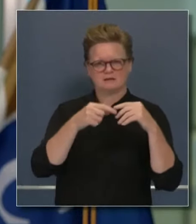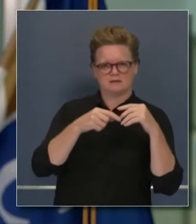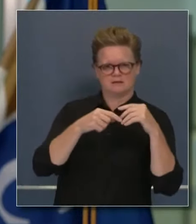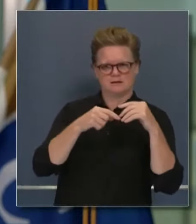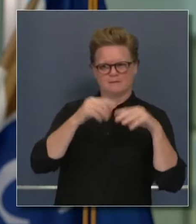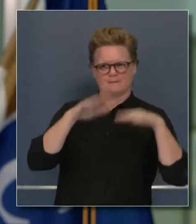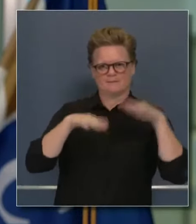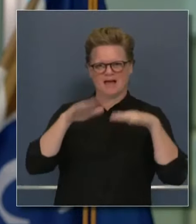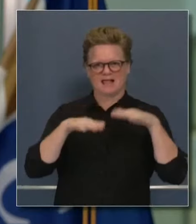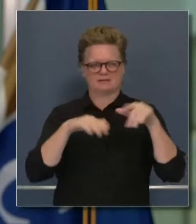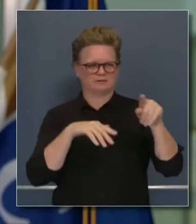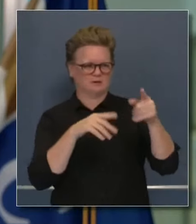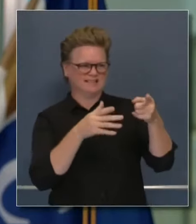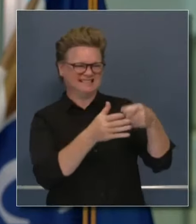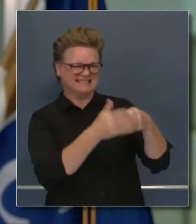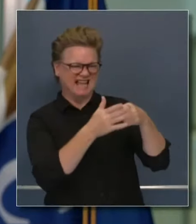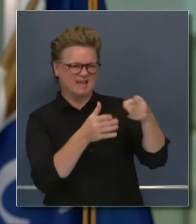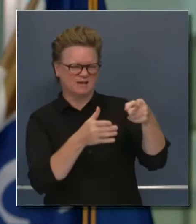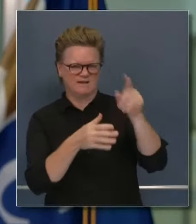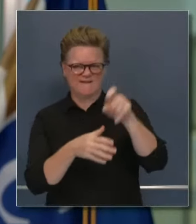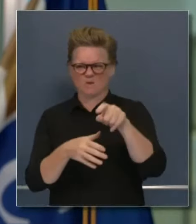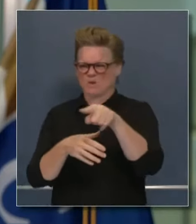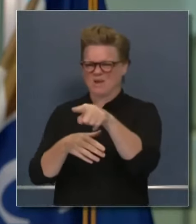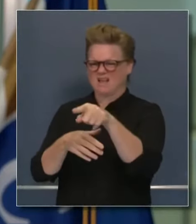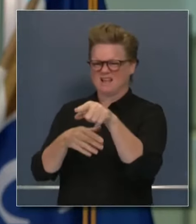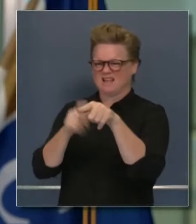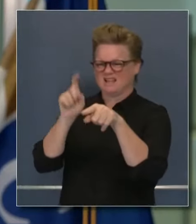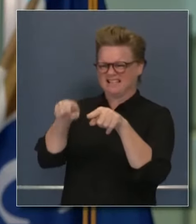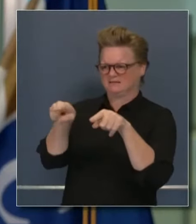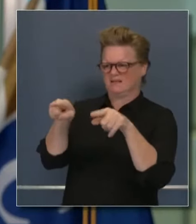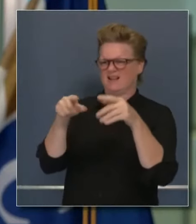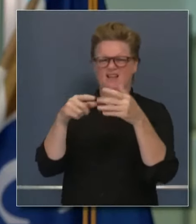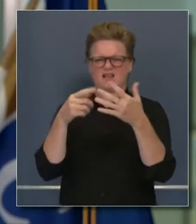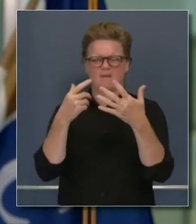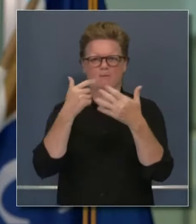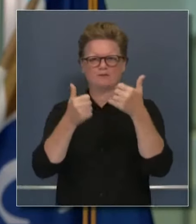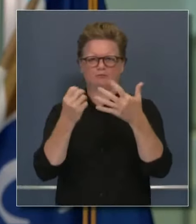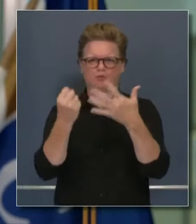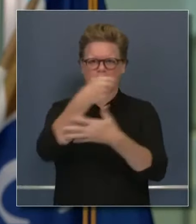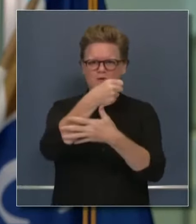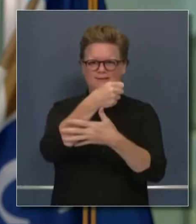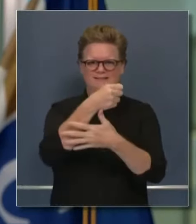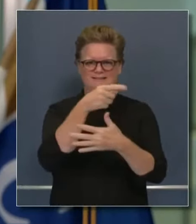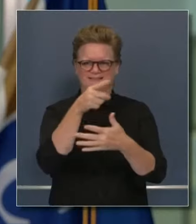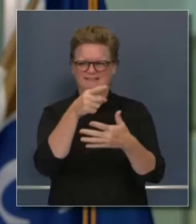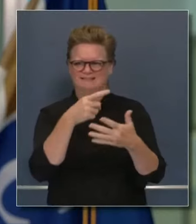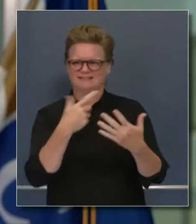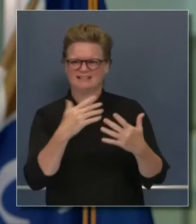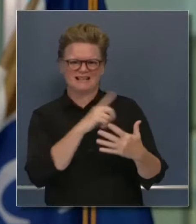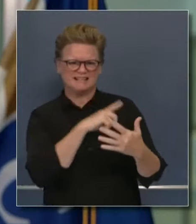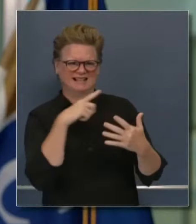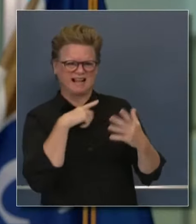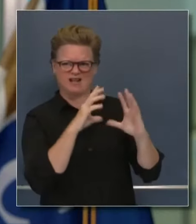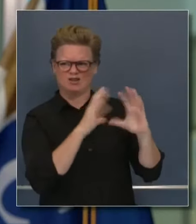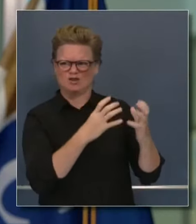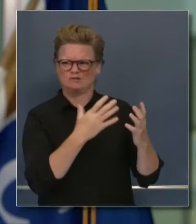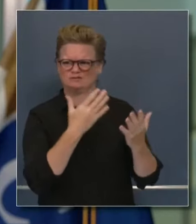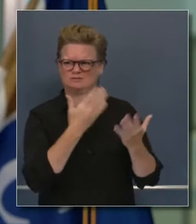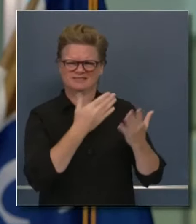really prioritizing? I mean, does it present more evidence for what some lawmakers say is the need for a special session this year?